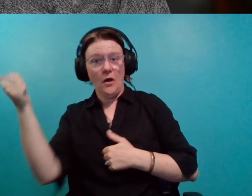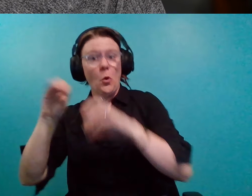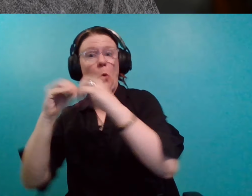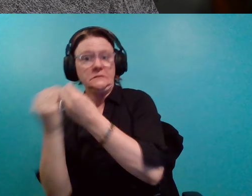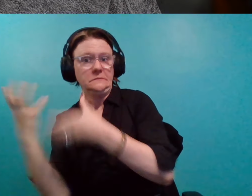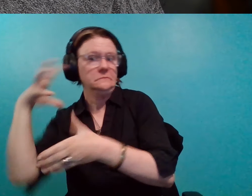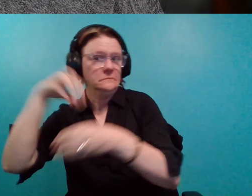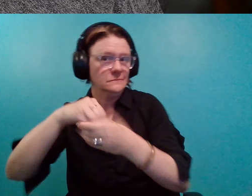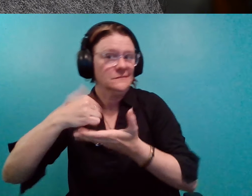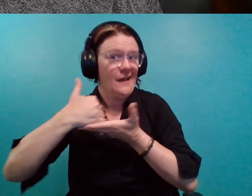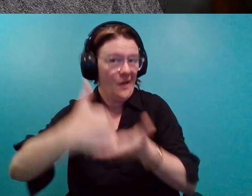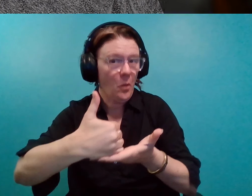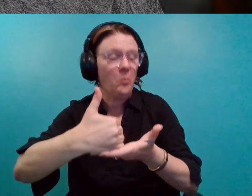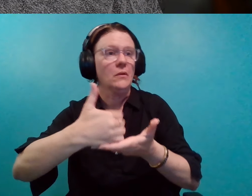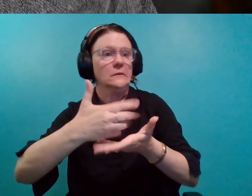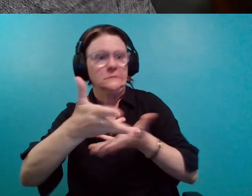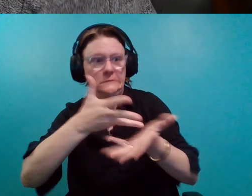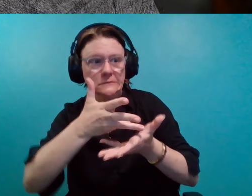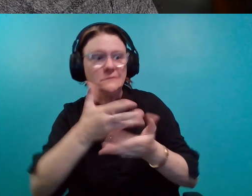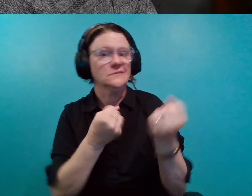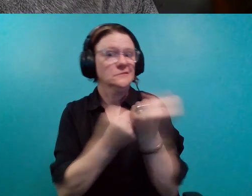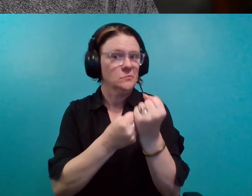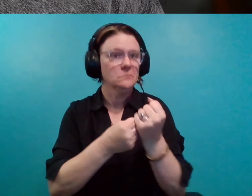stepped in and they were like, no, you